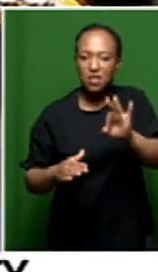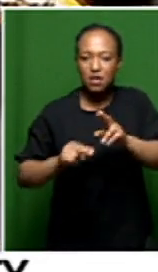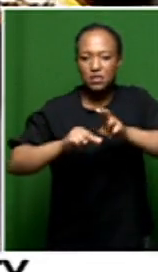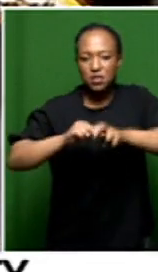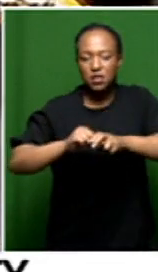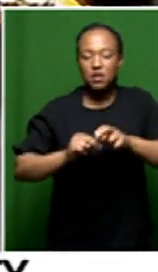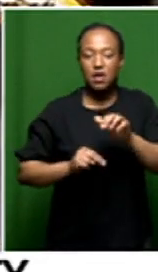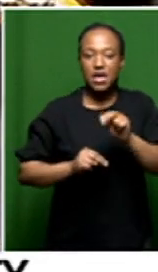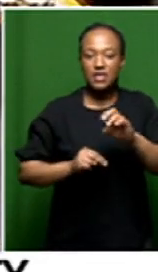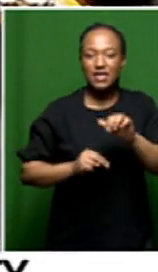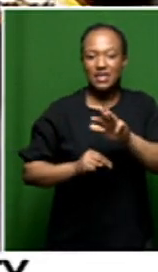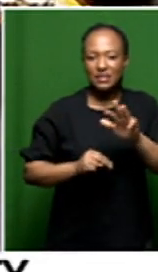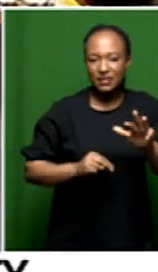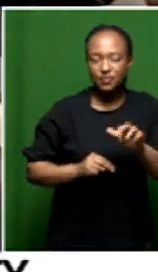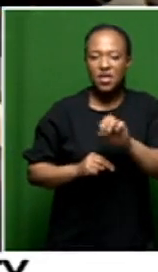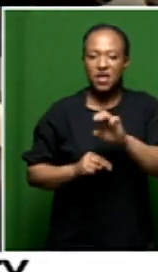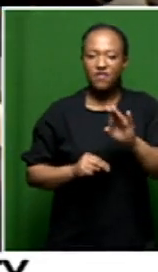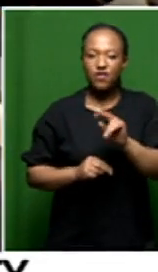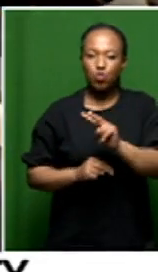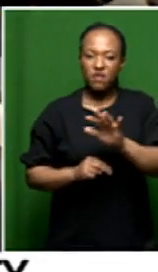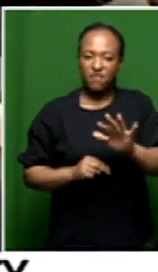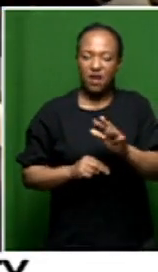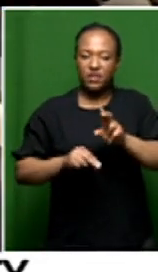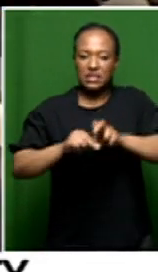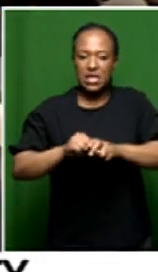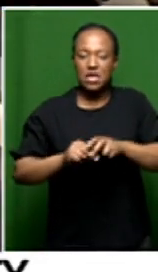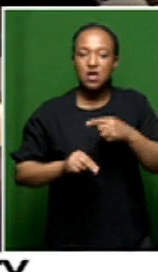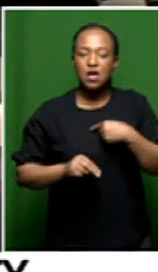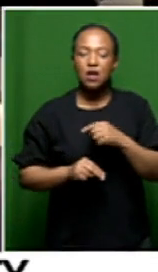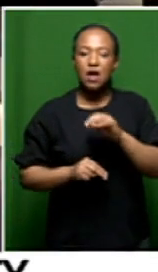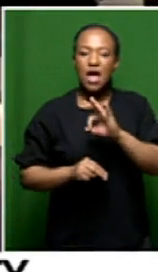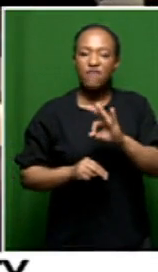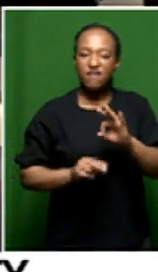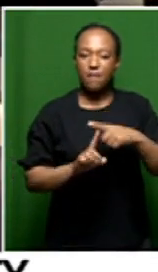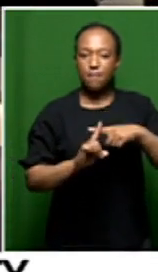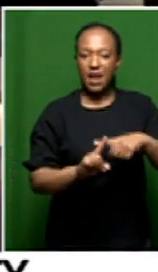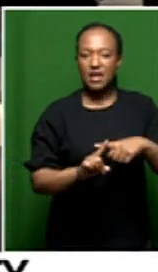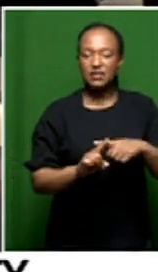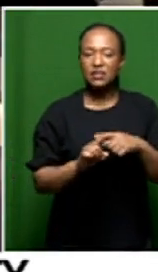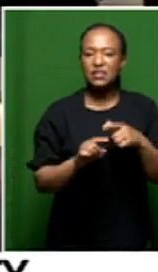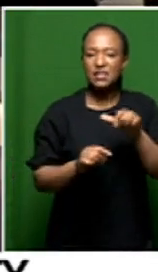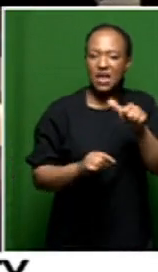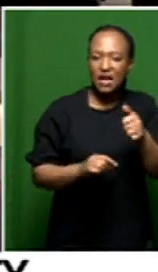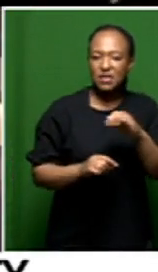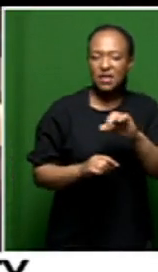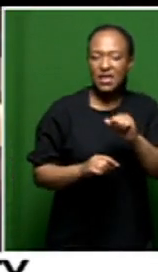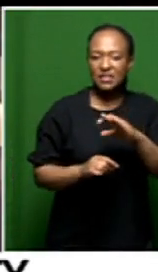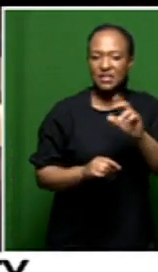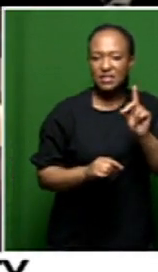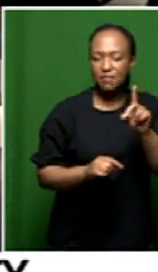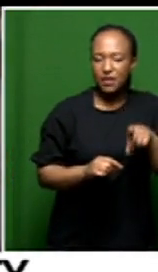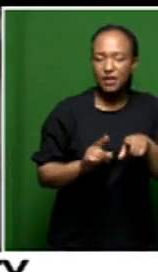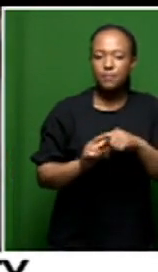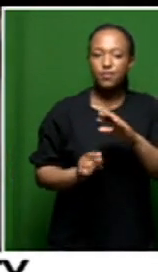has 89 seats and the EFF 25, followed by the Freedom Front Plus. Smaller parties include the ACDP